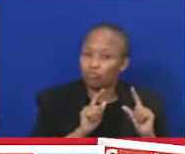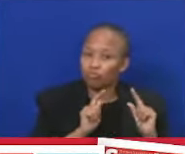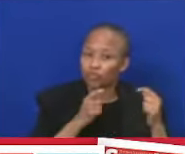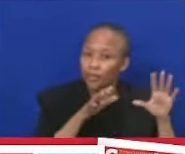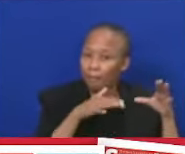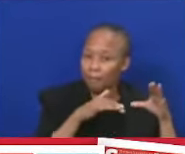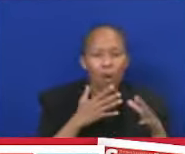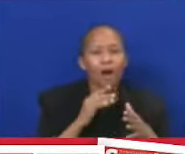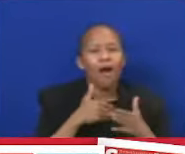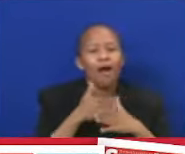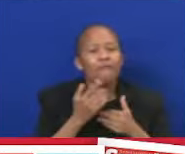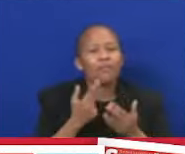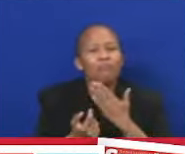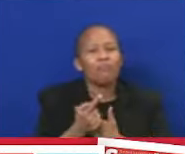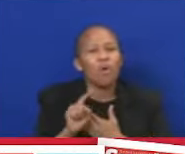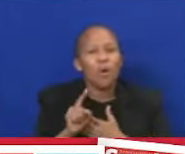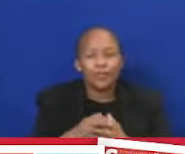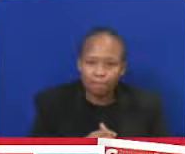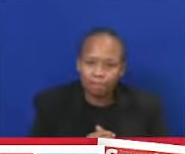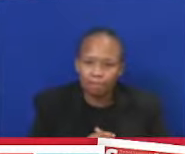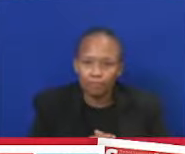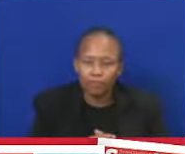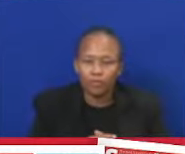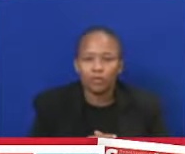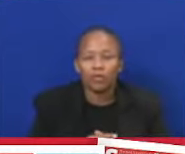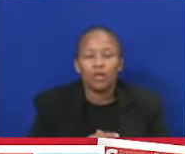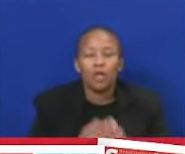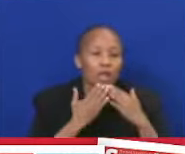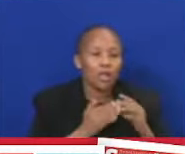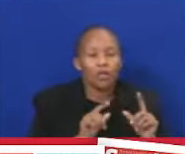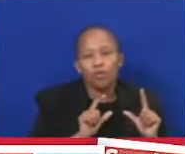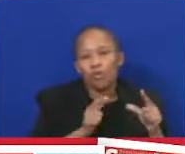Thank you, commissioners.